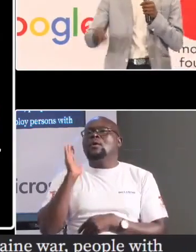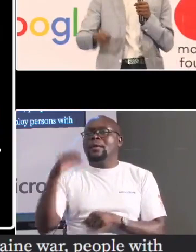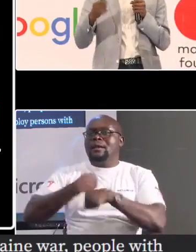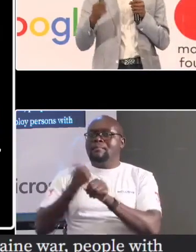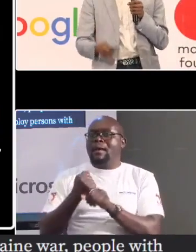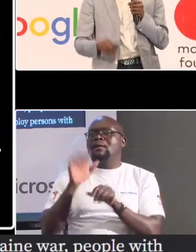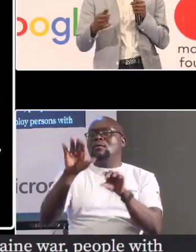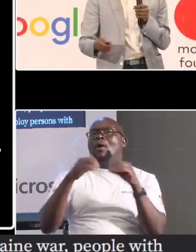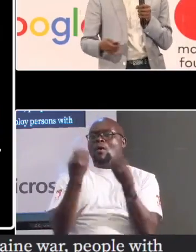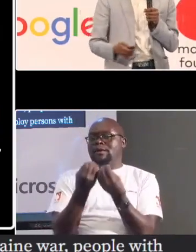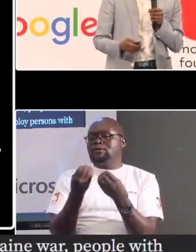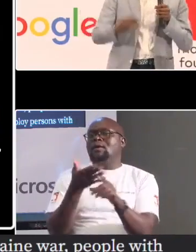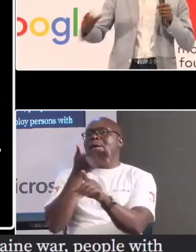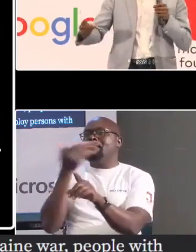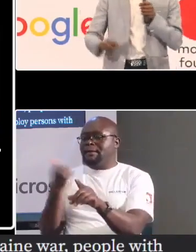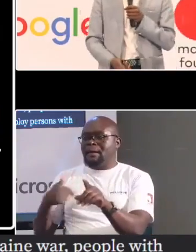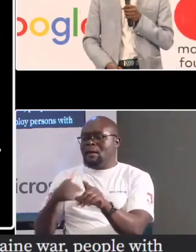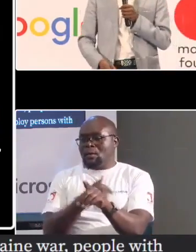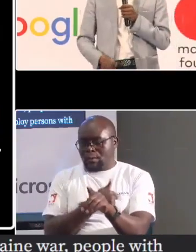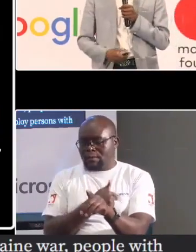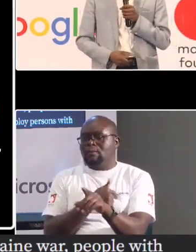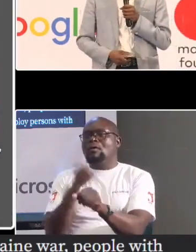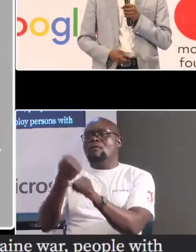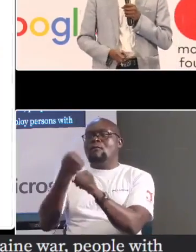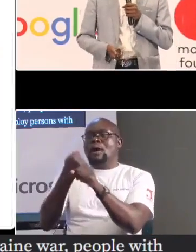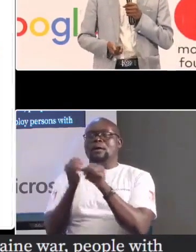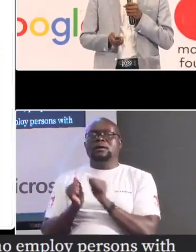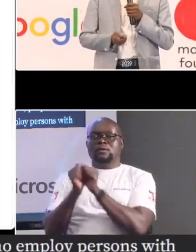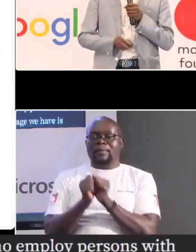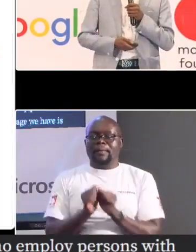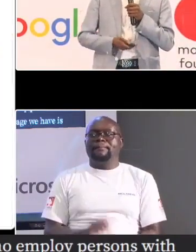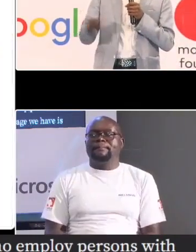your organization better. We're all human together.